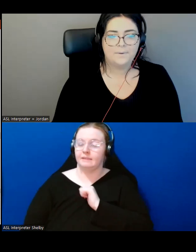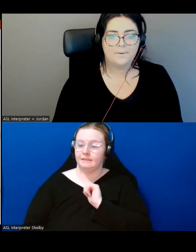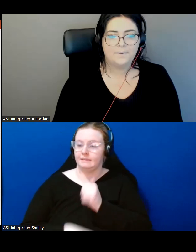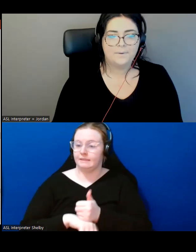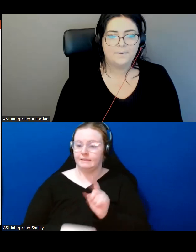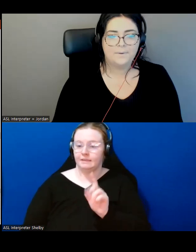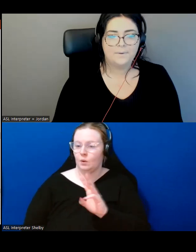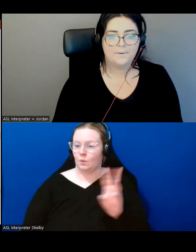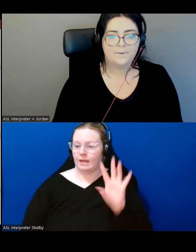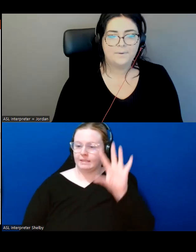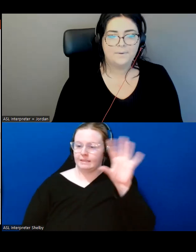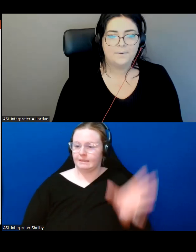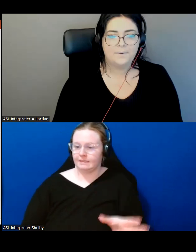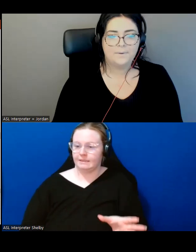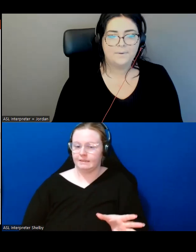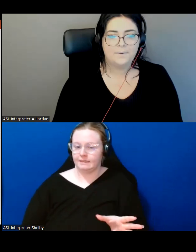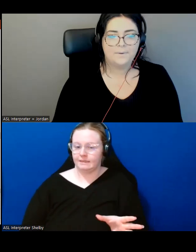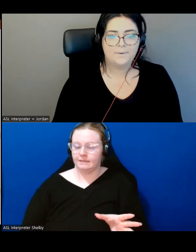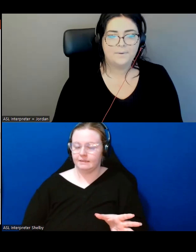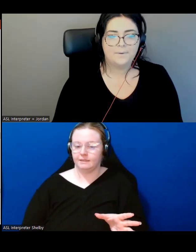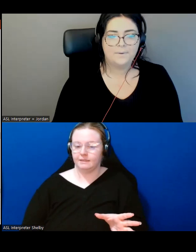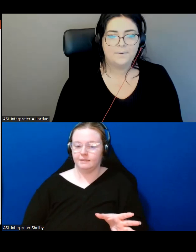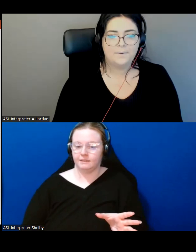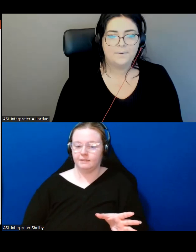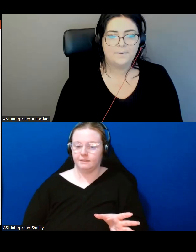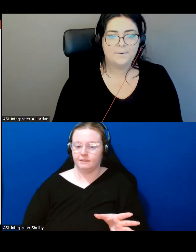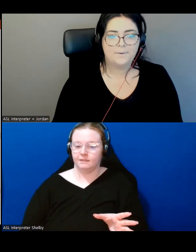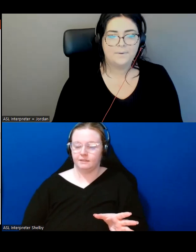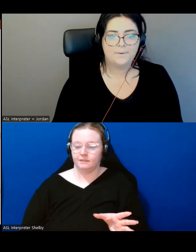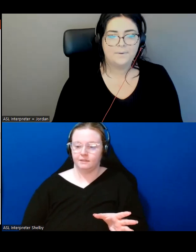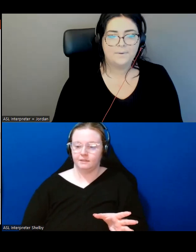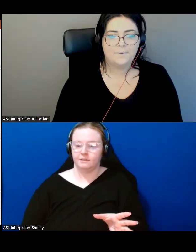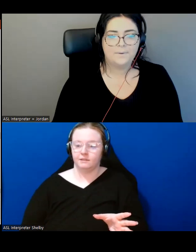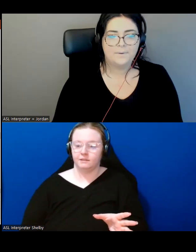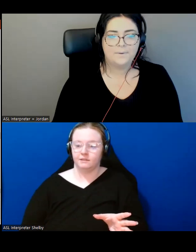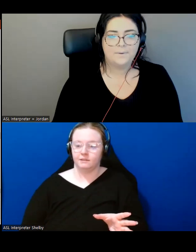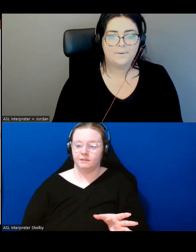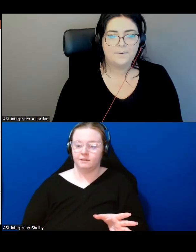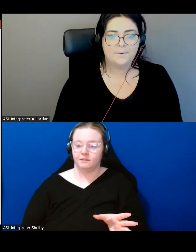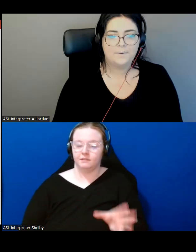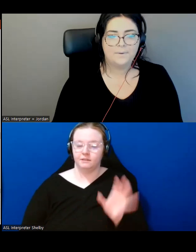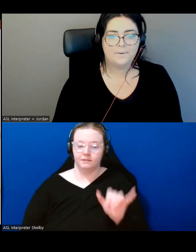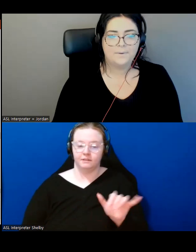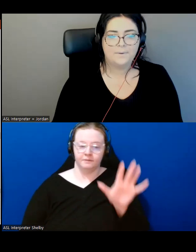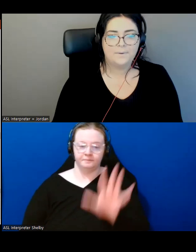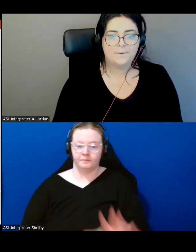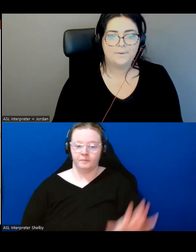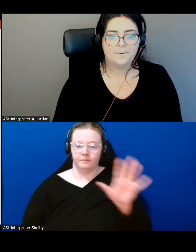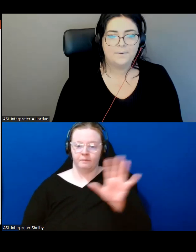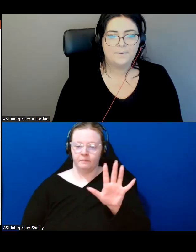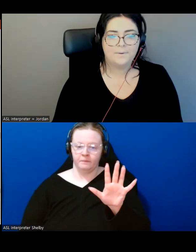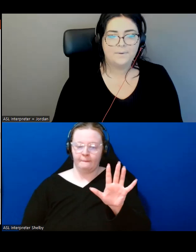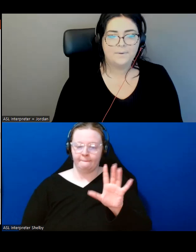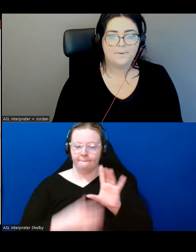west coast of the island and cover the geography that aligns with the former